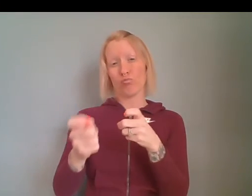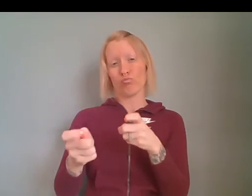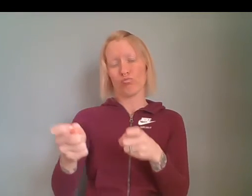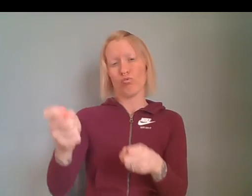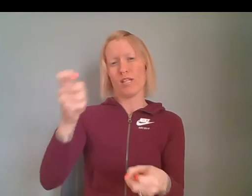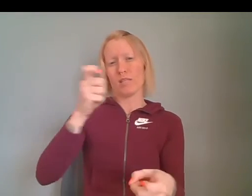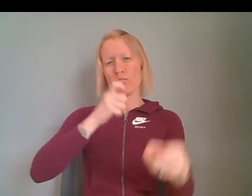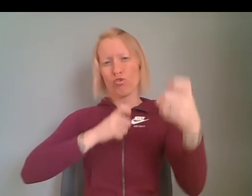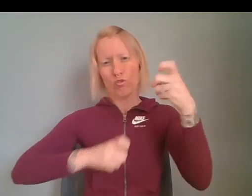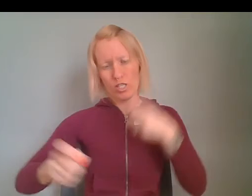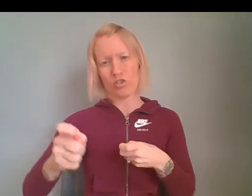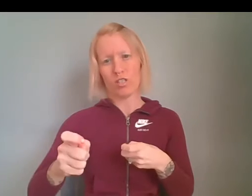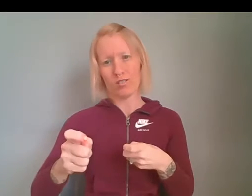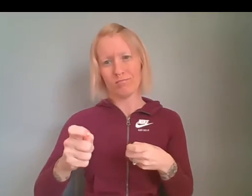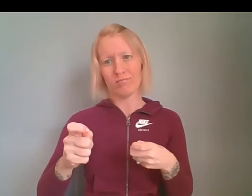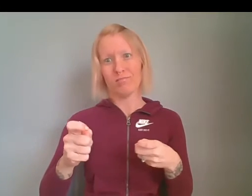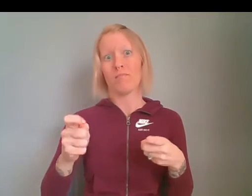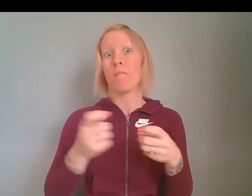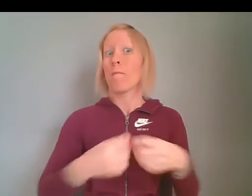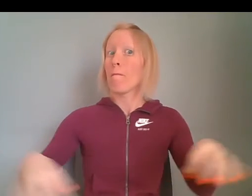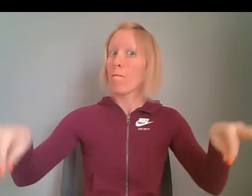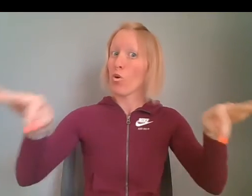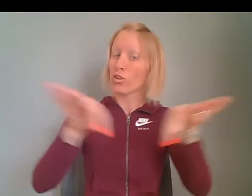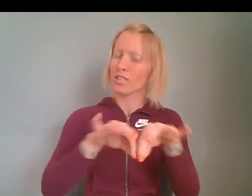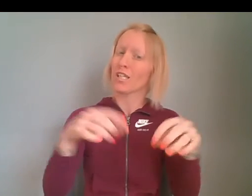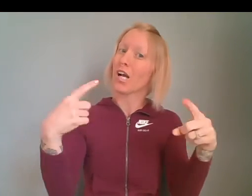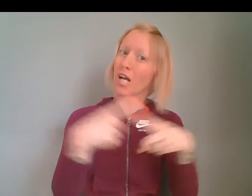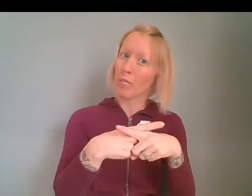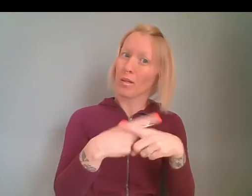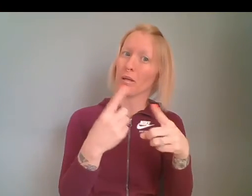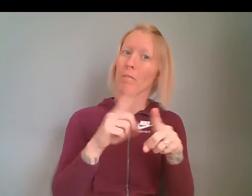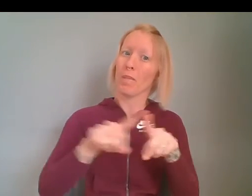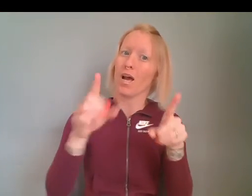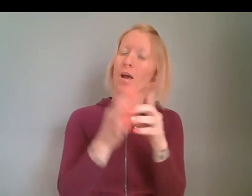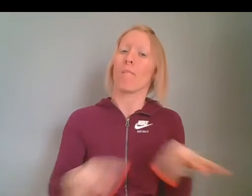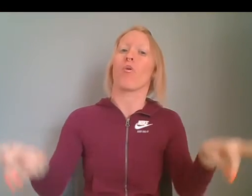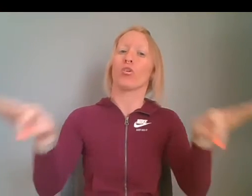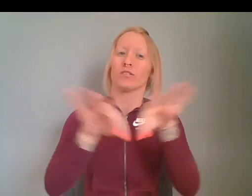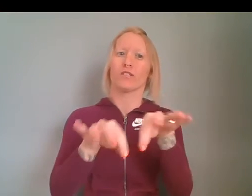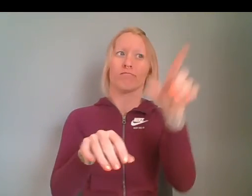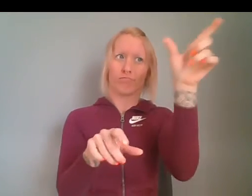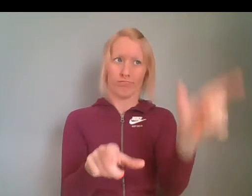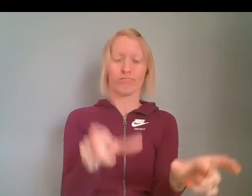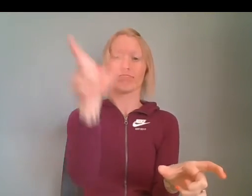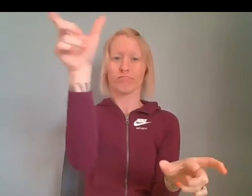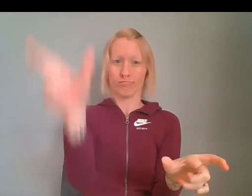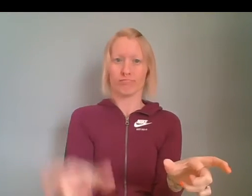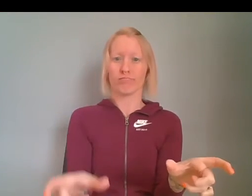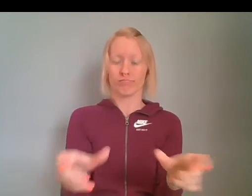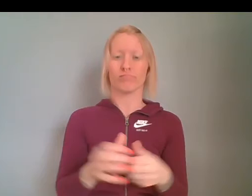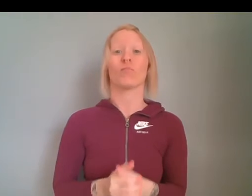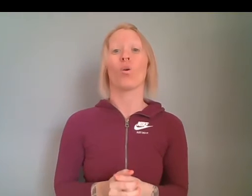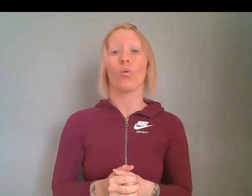each of these because it's important you know these. So in photosynthesis, You want to do that one